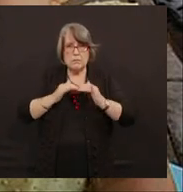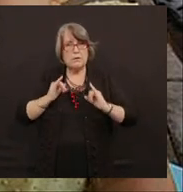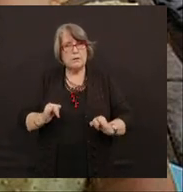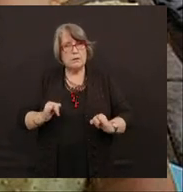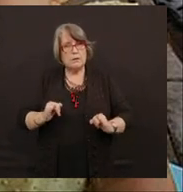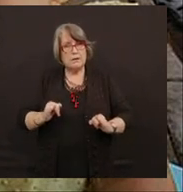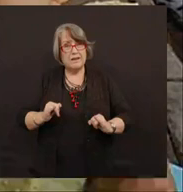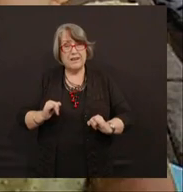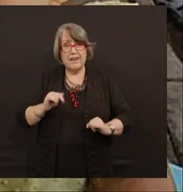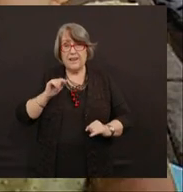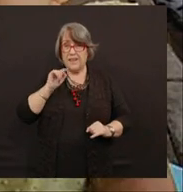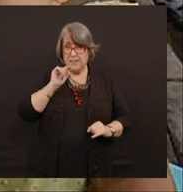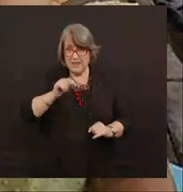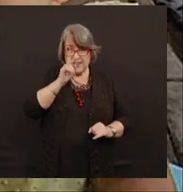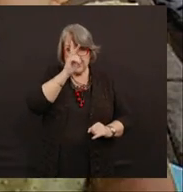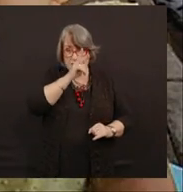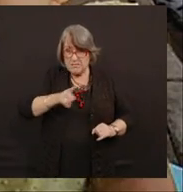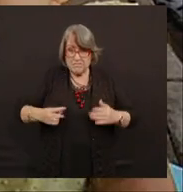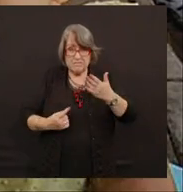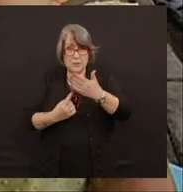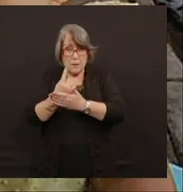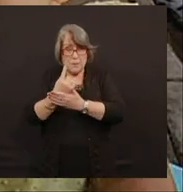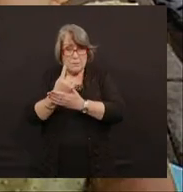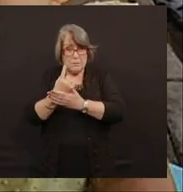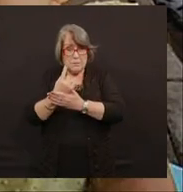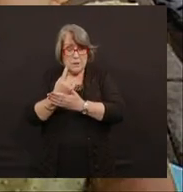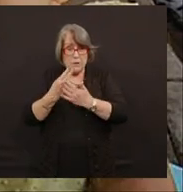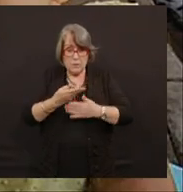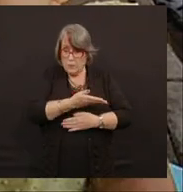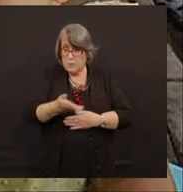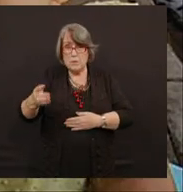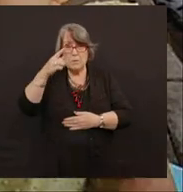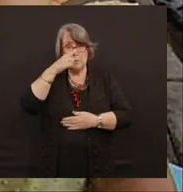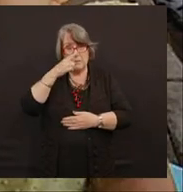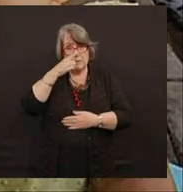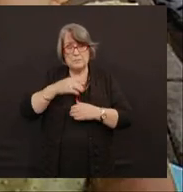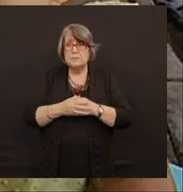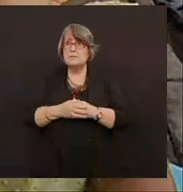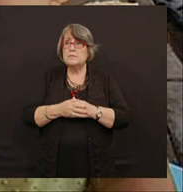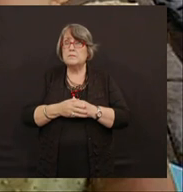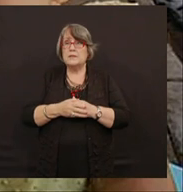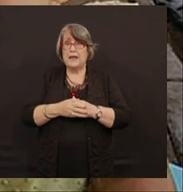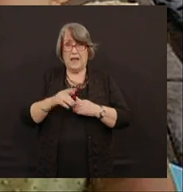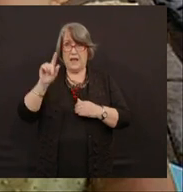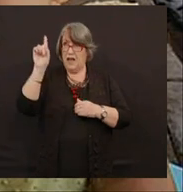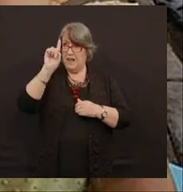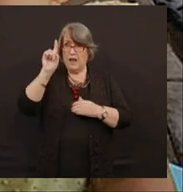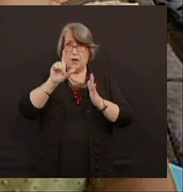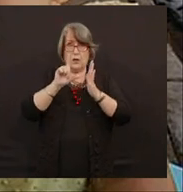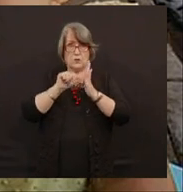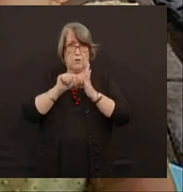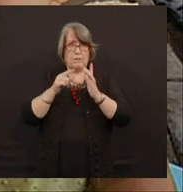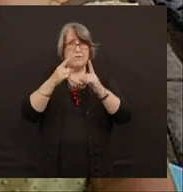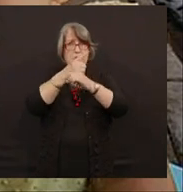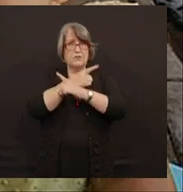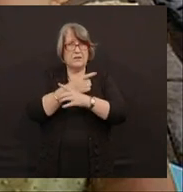not unusual experiences. We're at a watershed moment, though, it feels